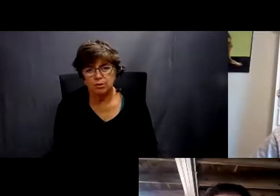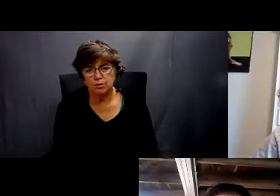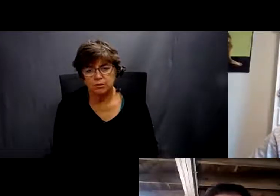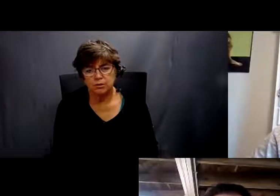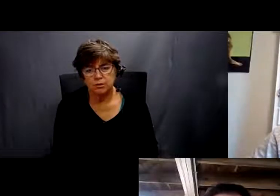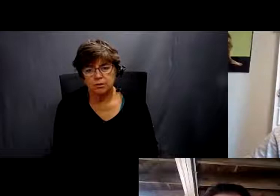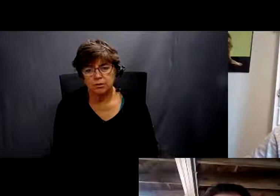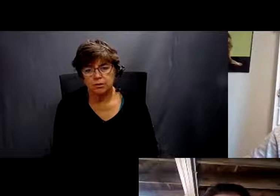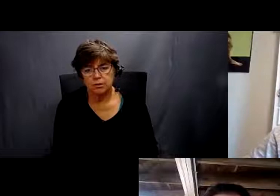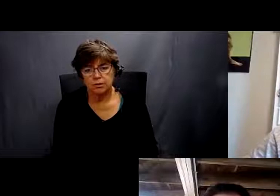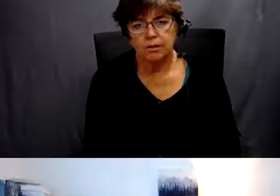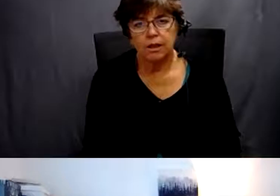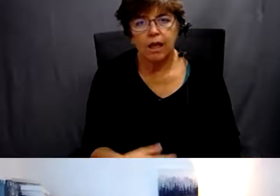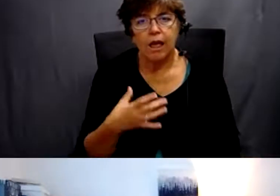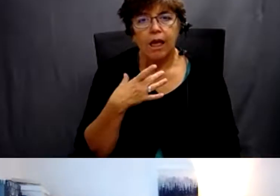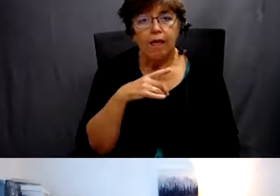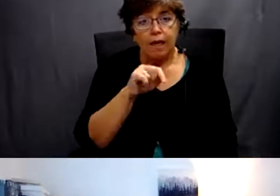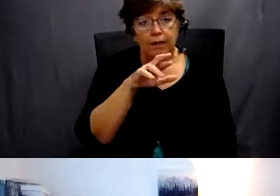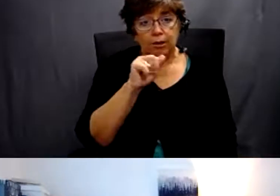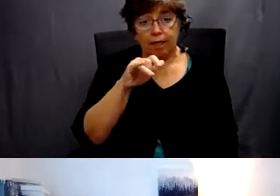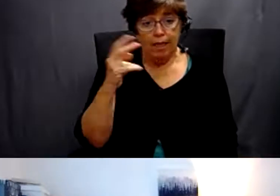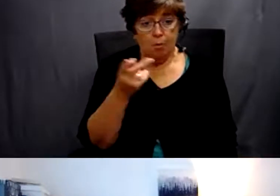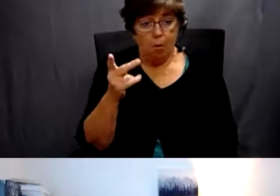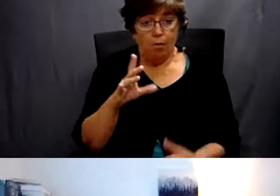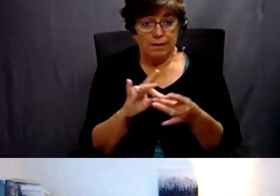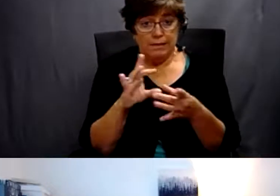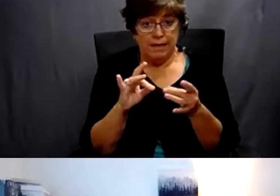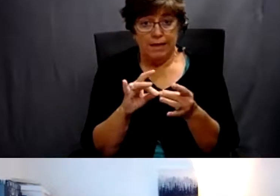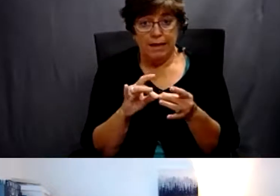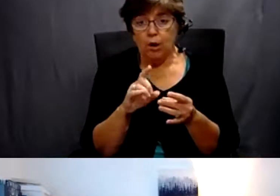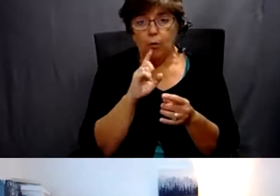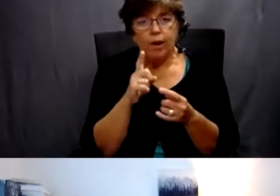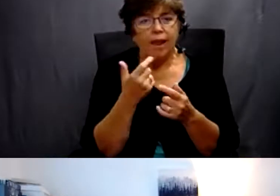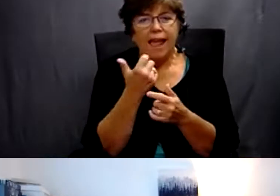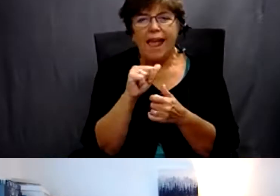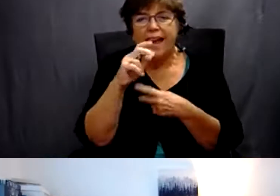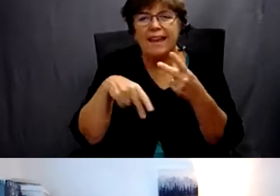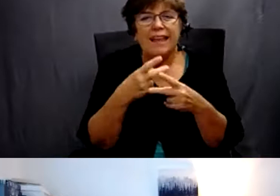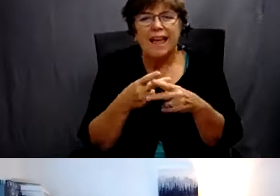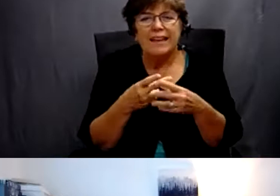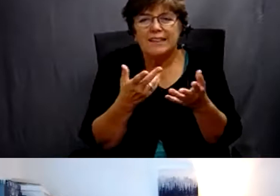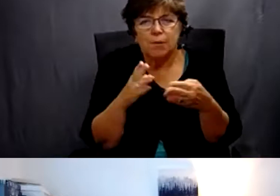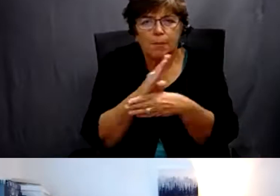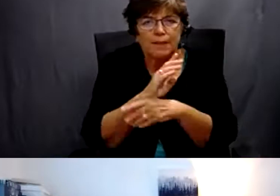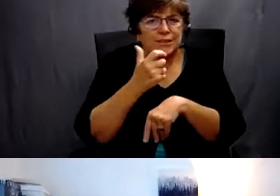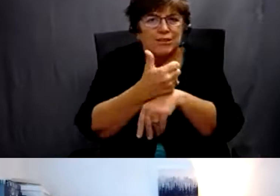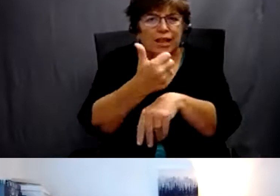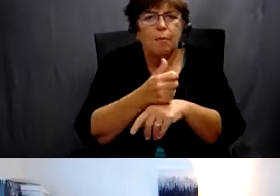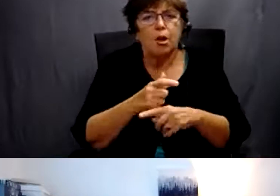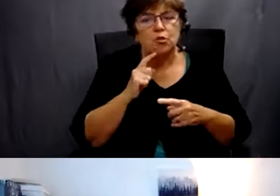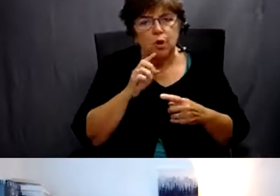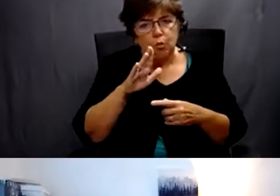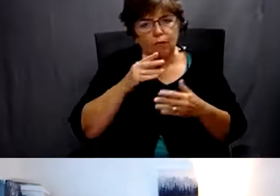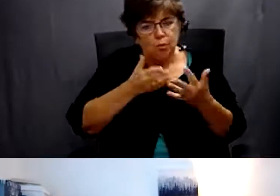And I love what Tara and Lynn both said, because I think it's so much just about just like any other artistic venture. It's like, it's really a process that everyone